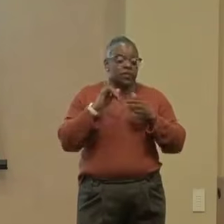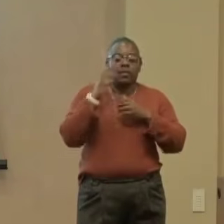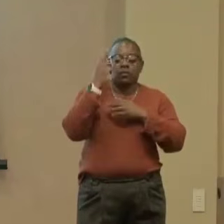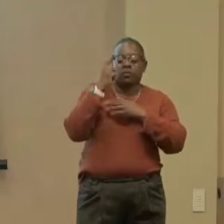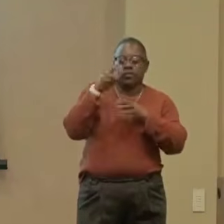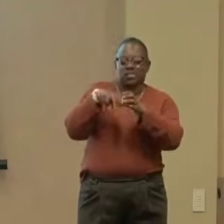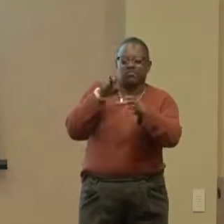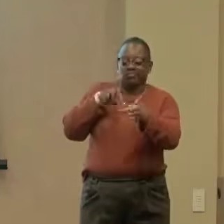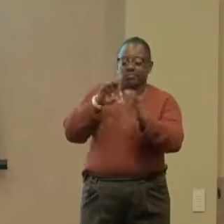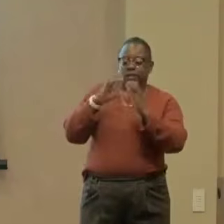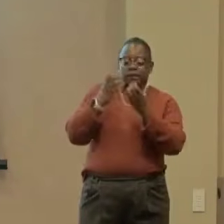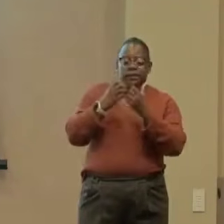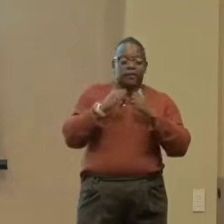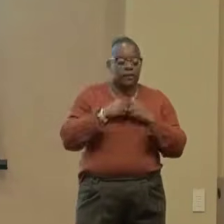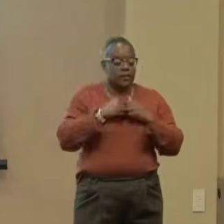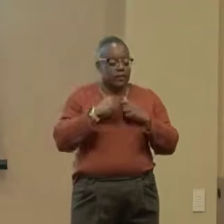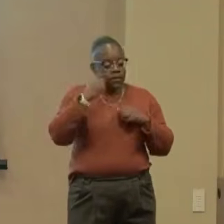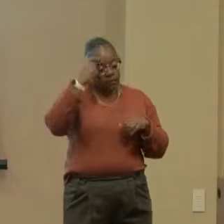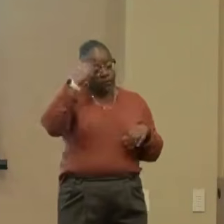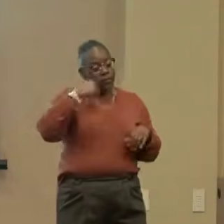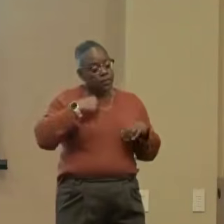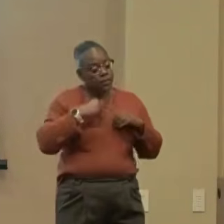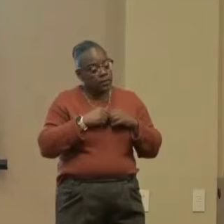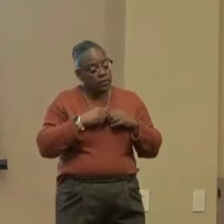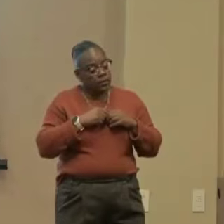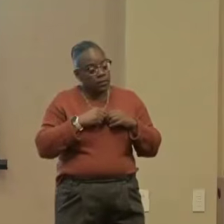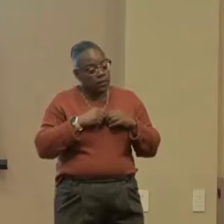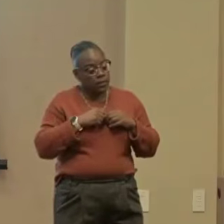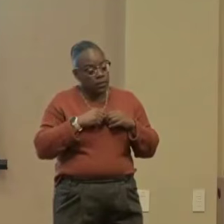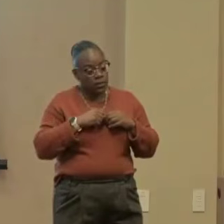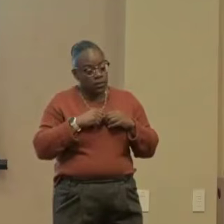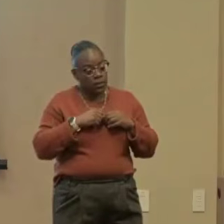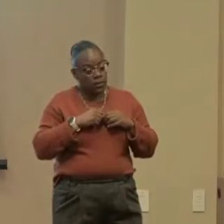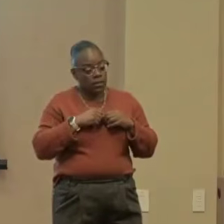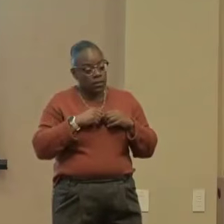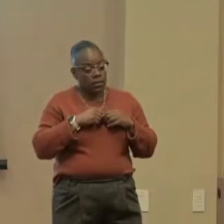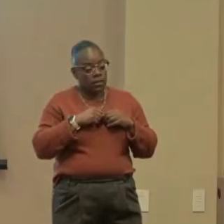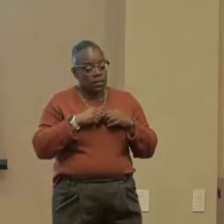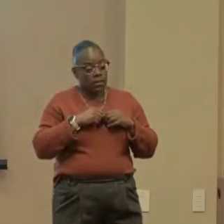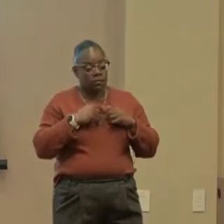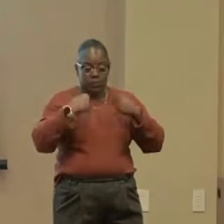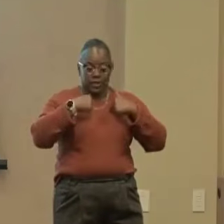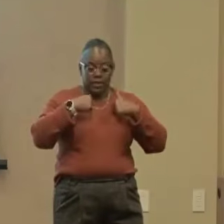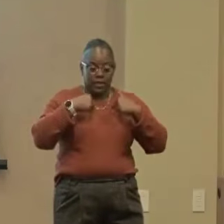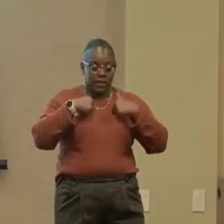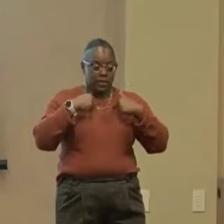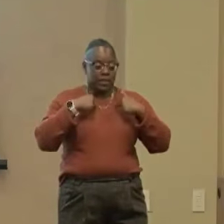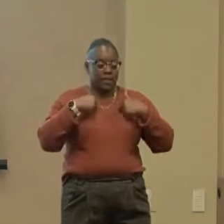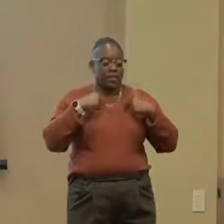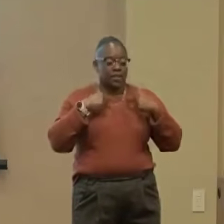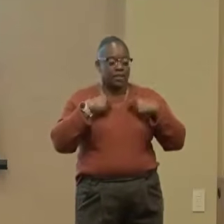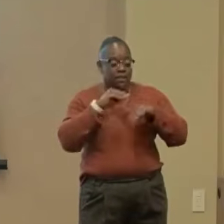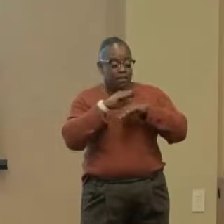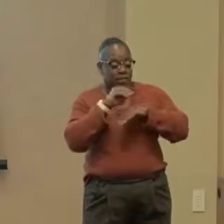class. But for me, it's just I just need an advice. What I can do